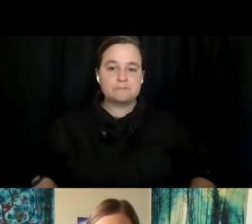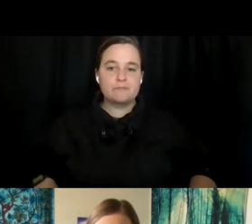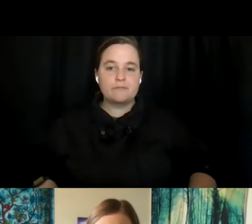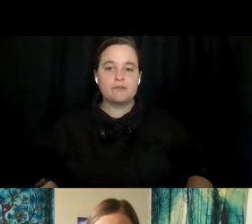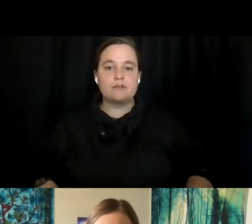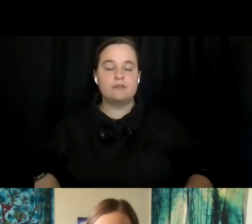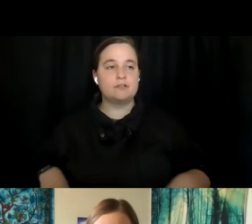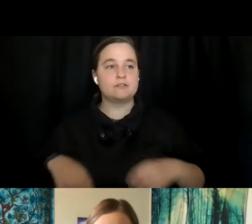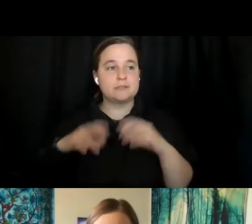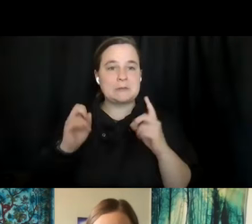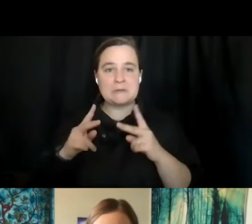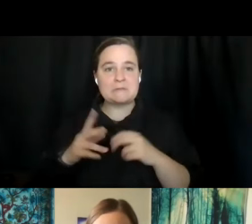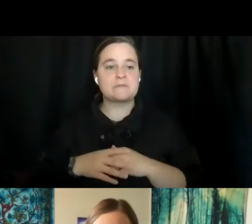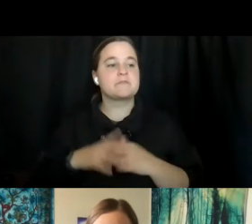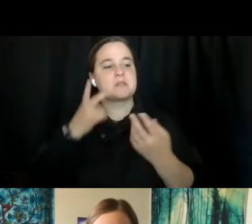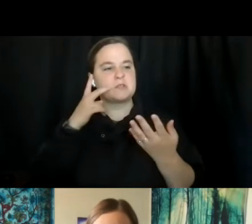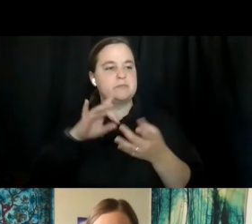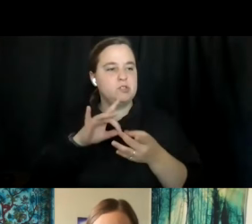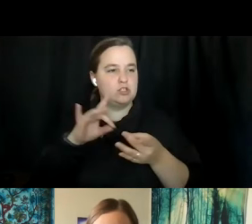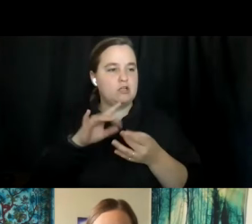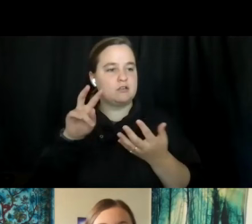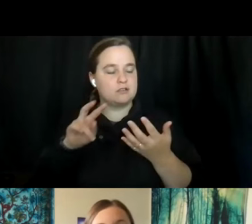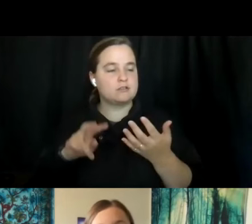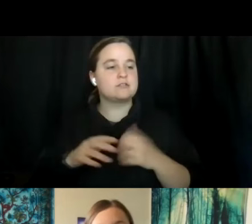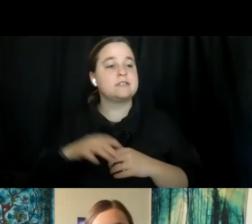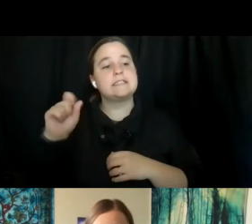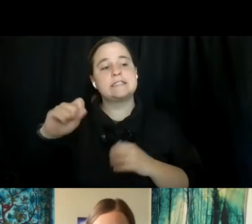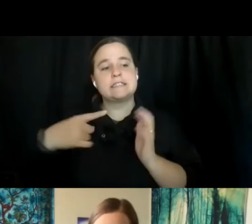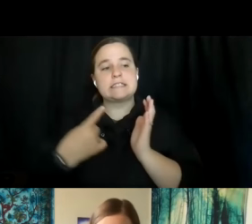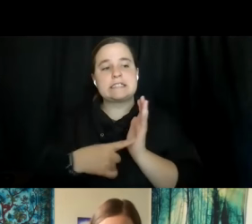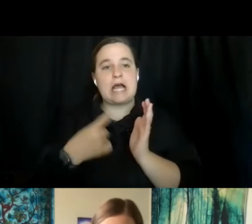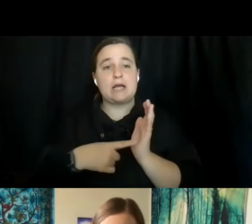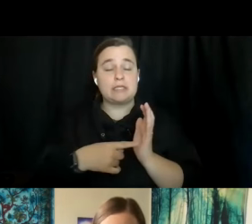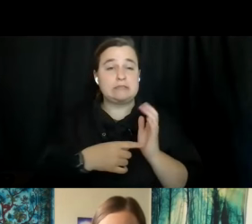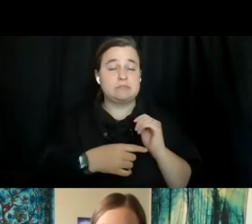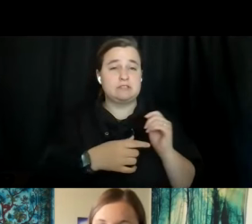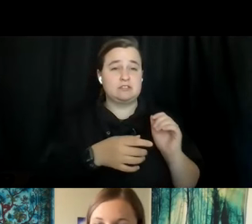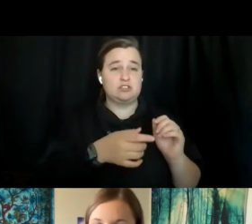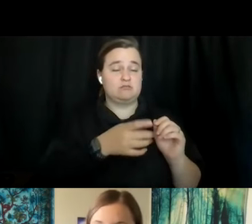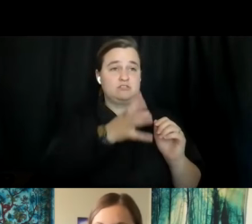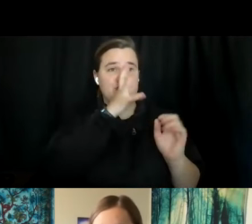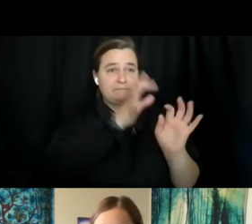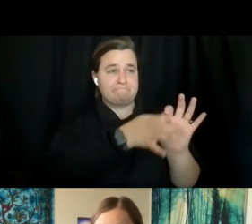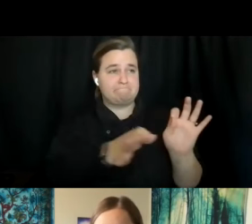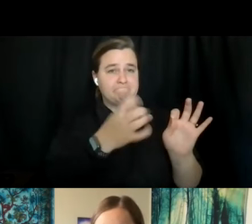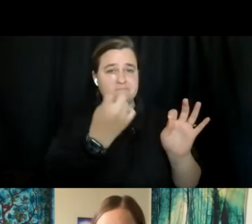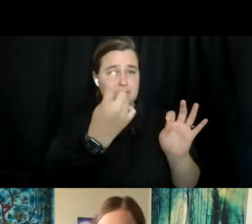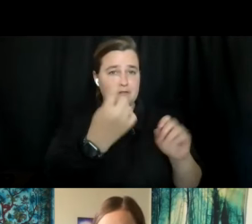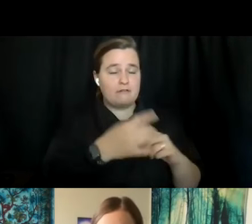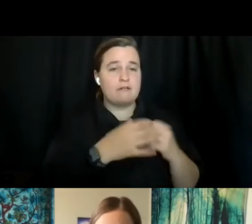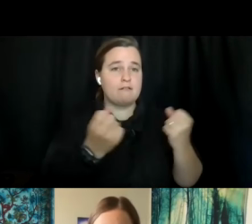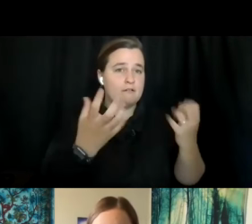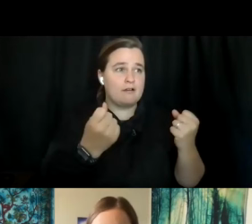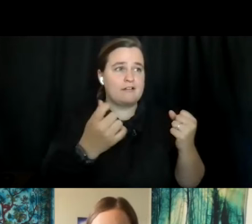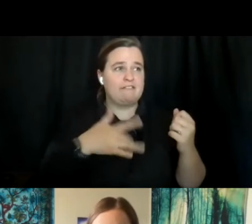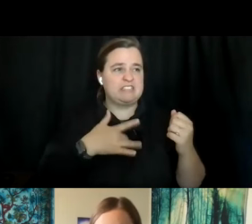And yeah, so I'm seeing in the chat, yeah, sometimes saying things aloud just feels